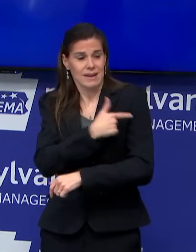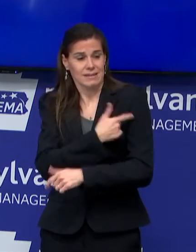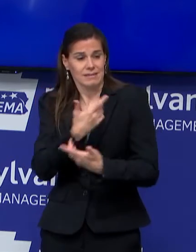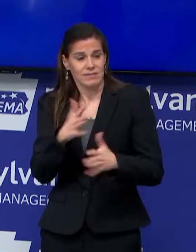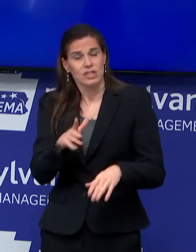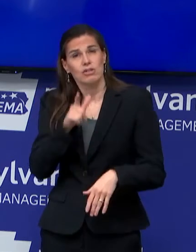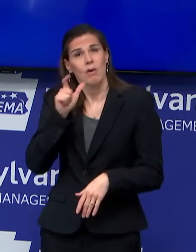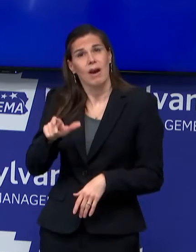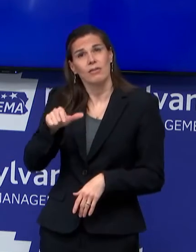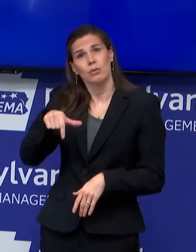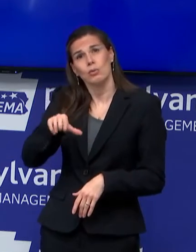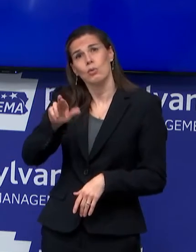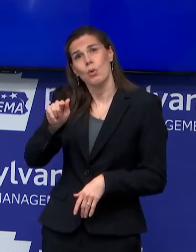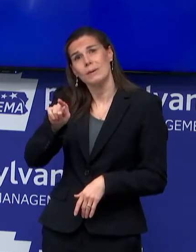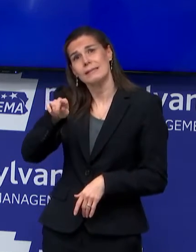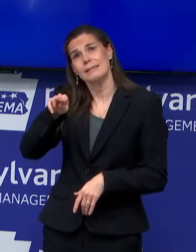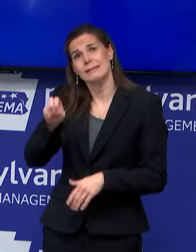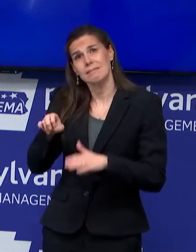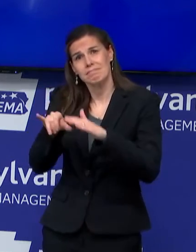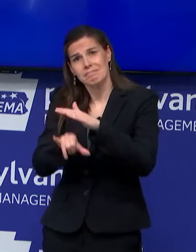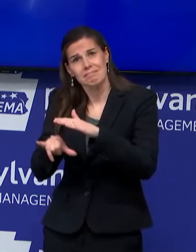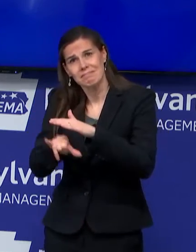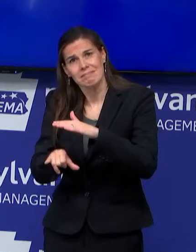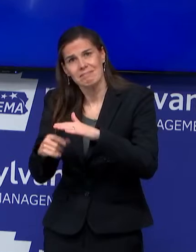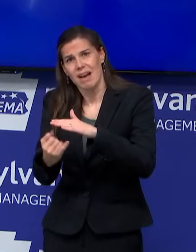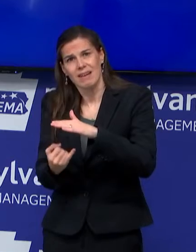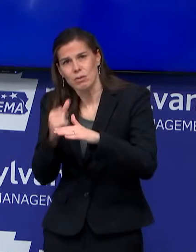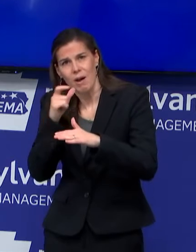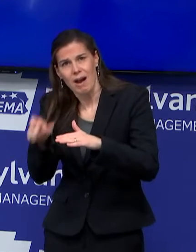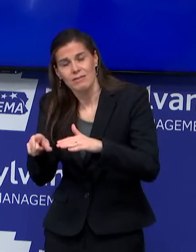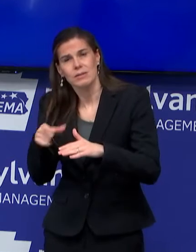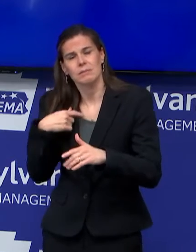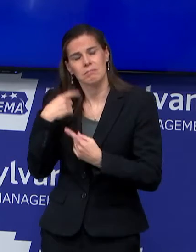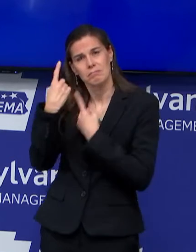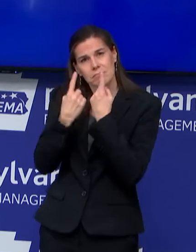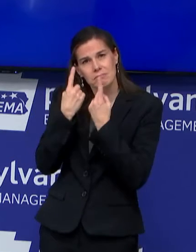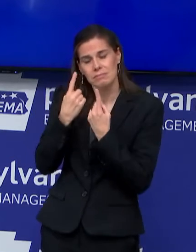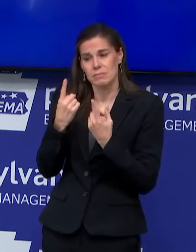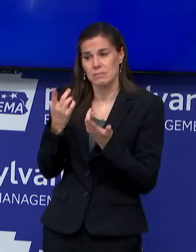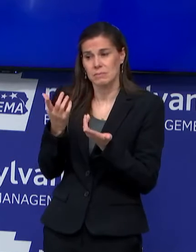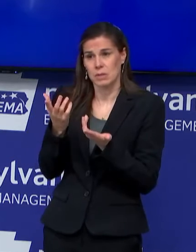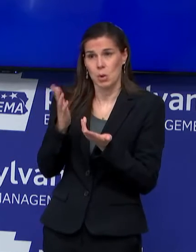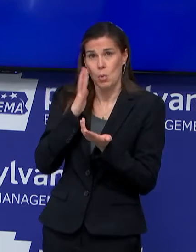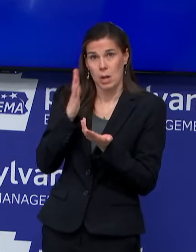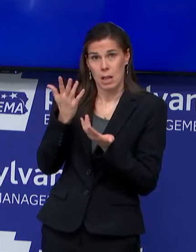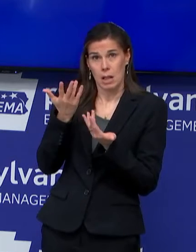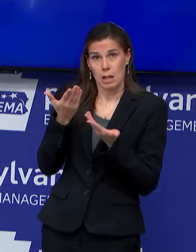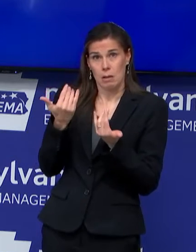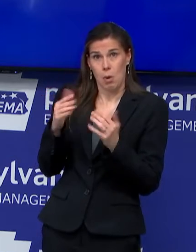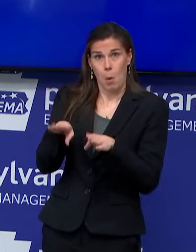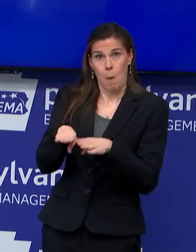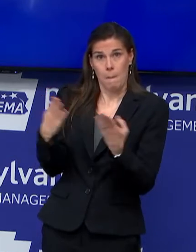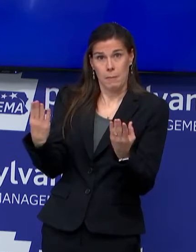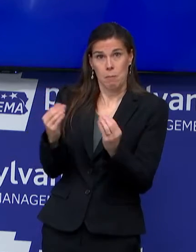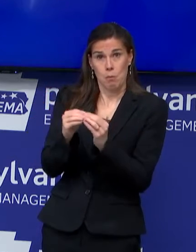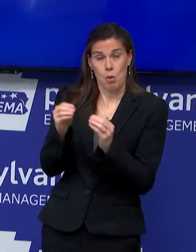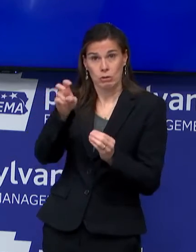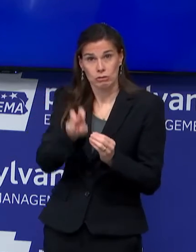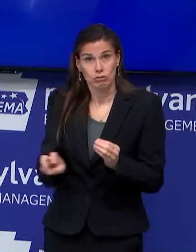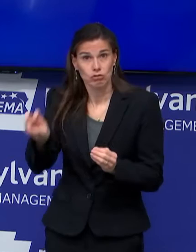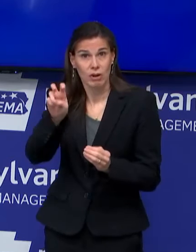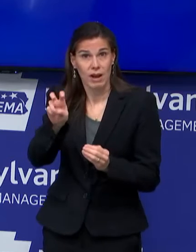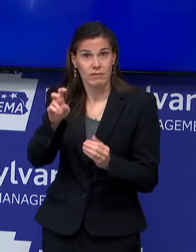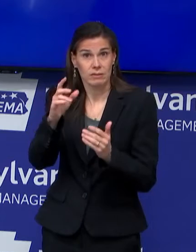vaccinated. We were curious if you could talk through if there's any thought on relaxing the travel restrictions or the